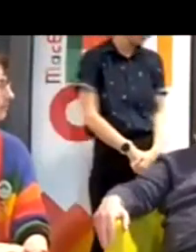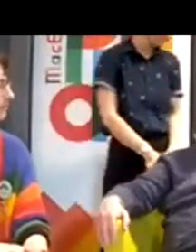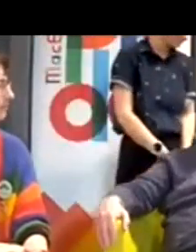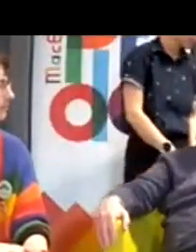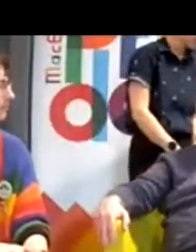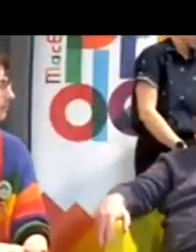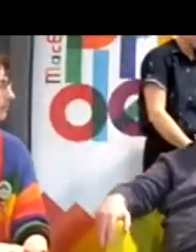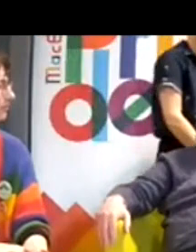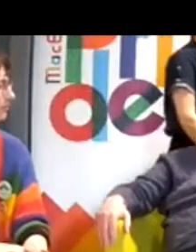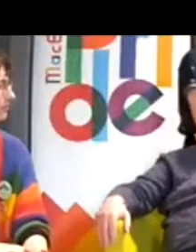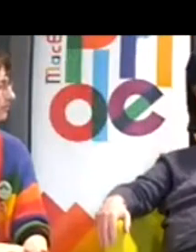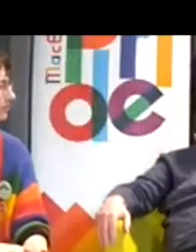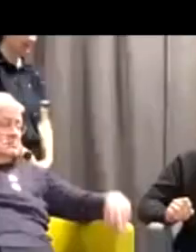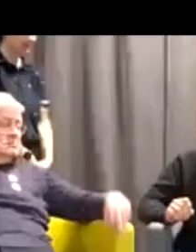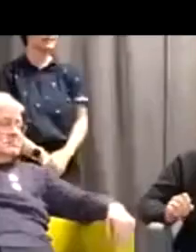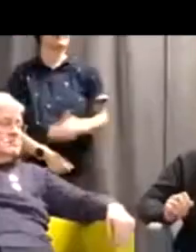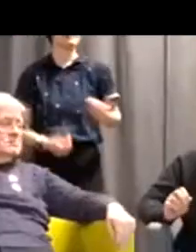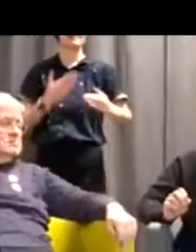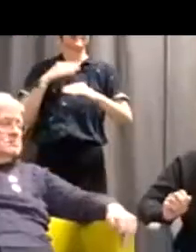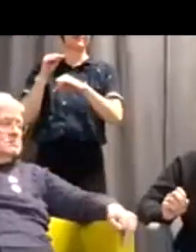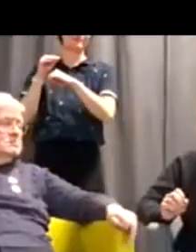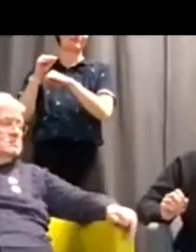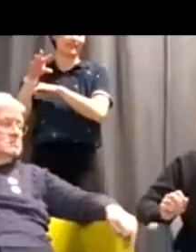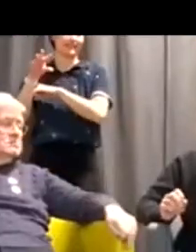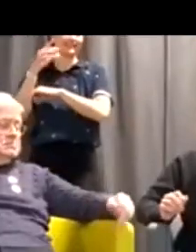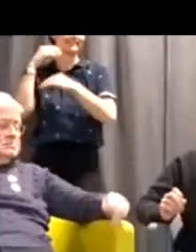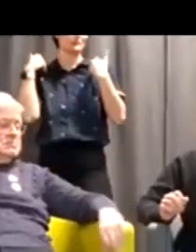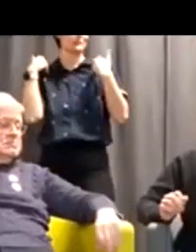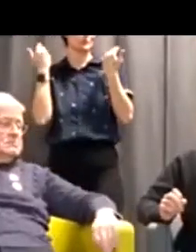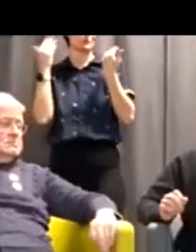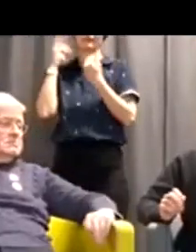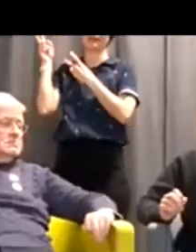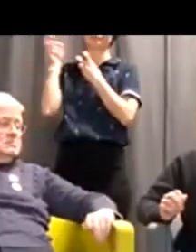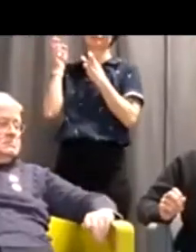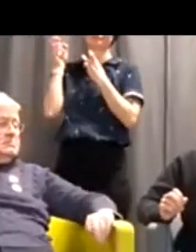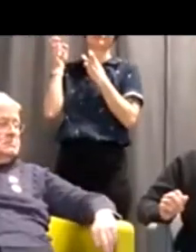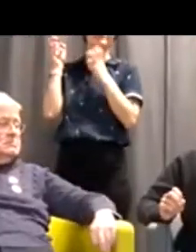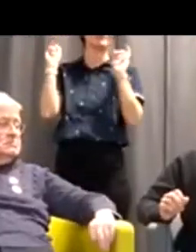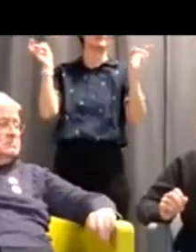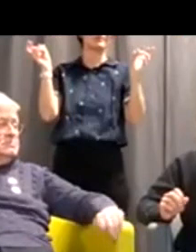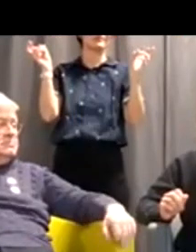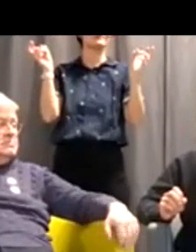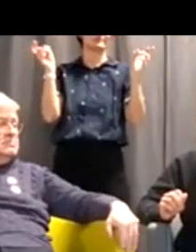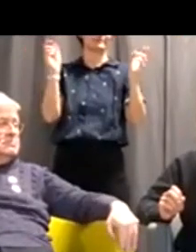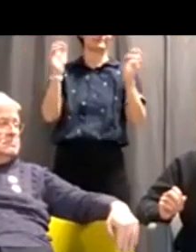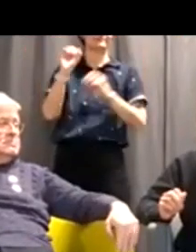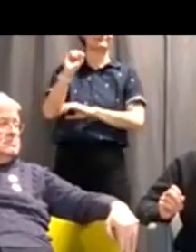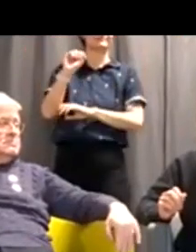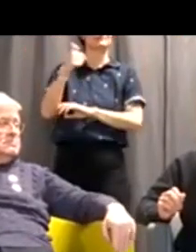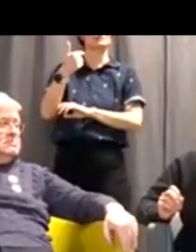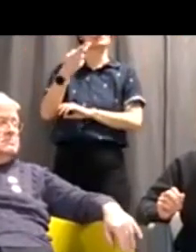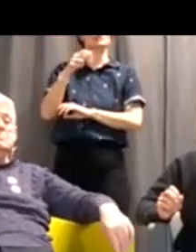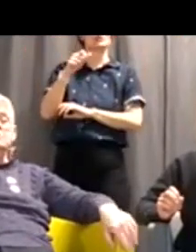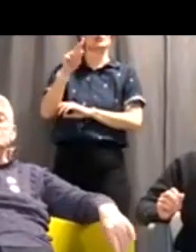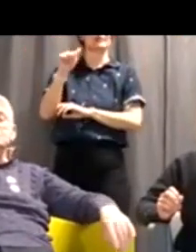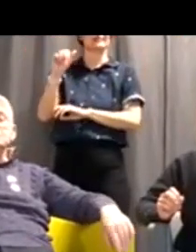Well, I say to the youth, I'm going to steal a quote right now. It's Shakura Saidi has a